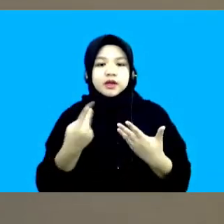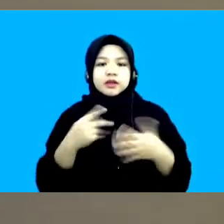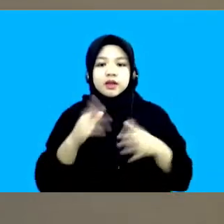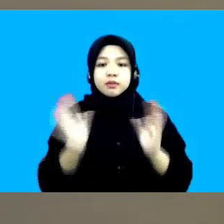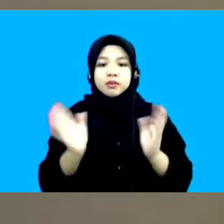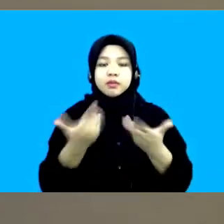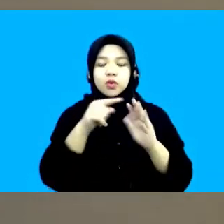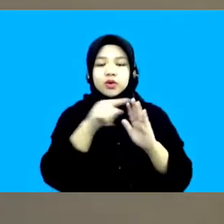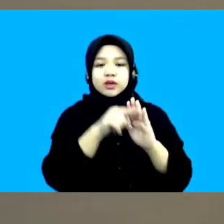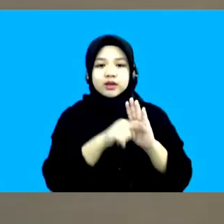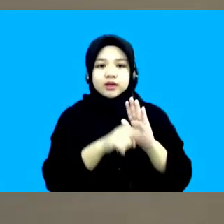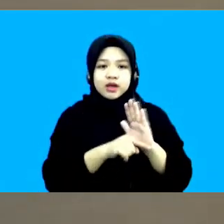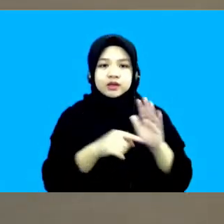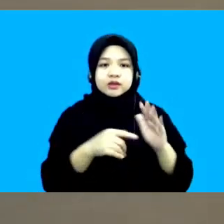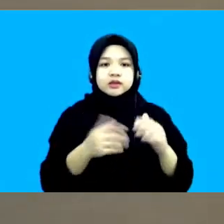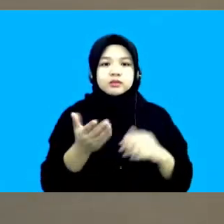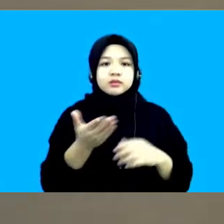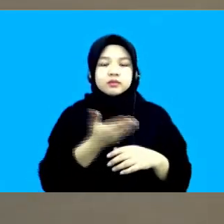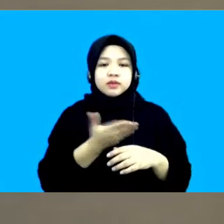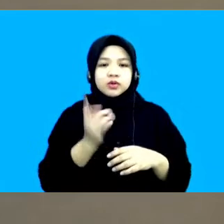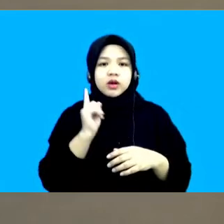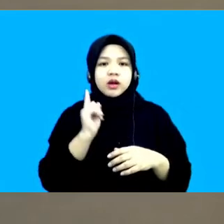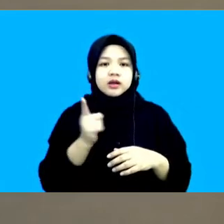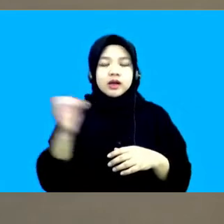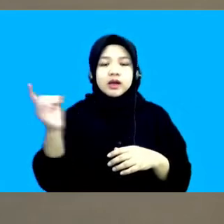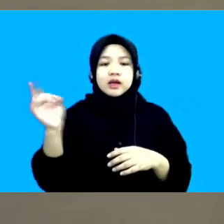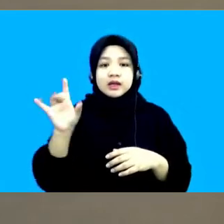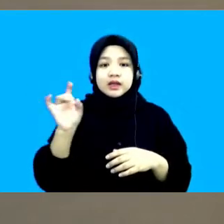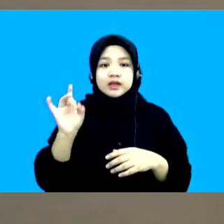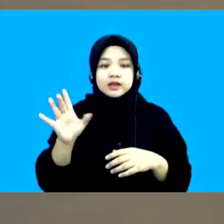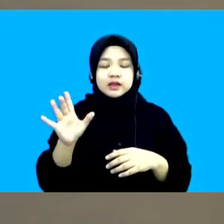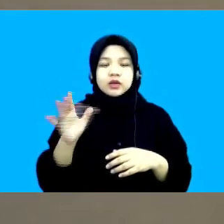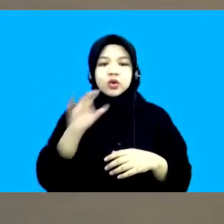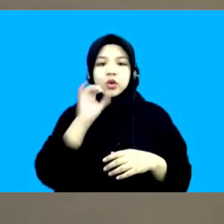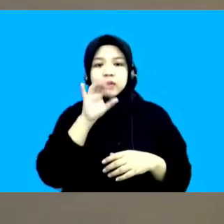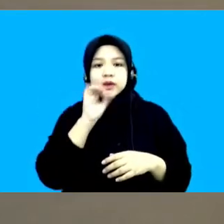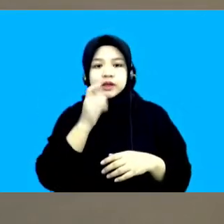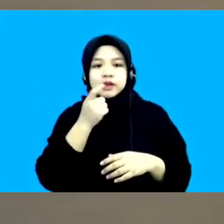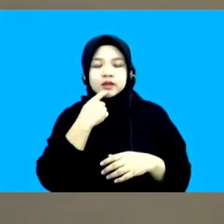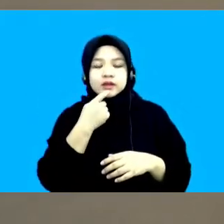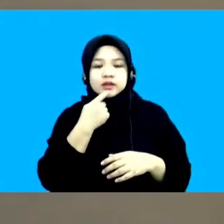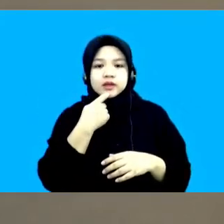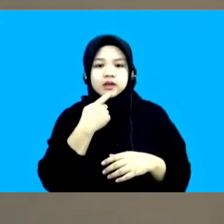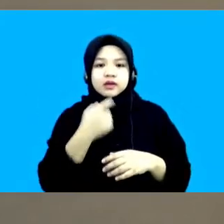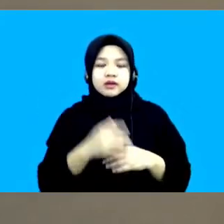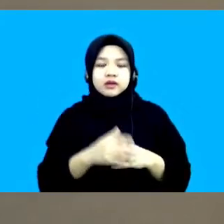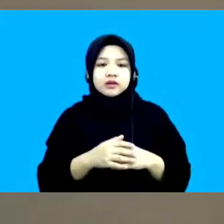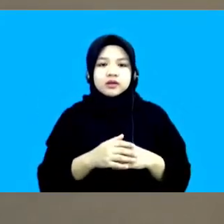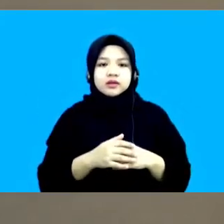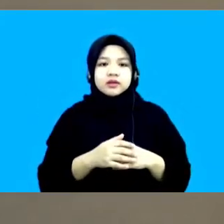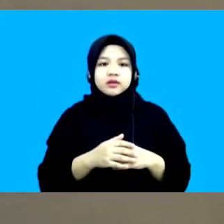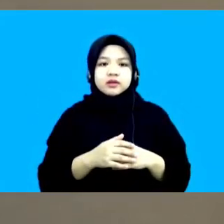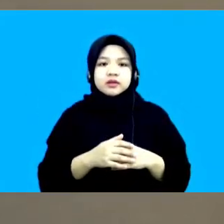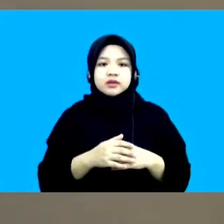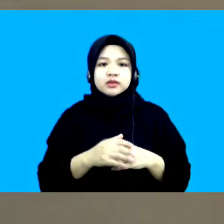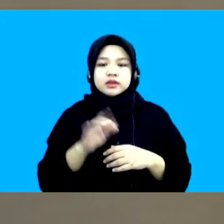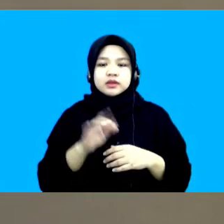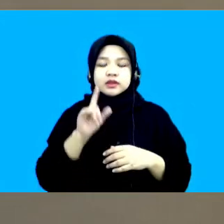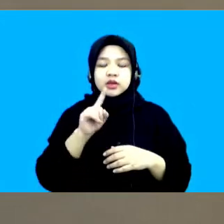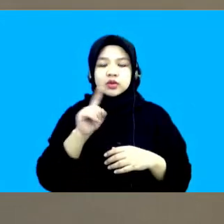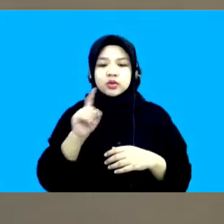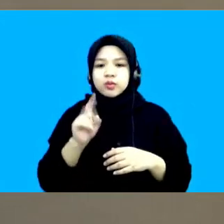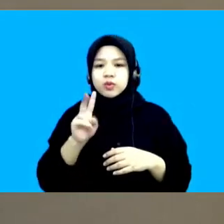doesn't. It is just an example. Whether I go to 3 or 2 was what was convenient for me at the moment, because